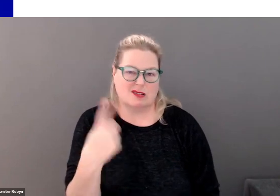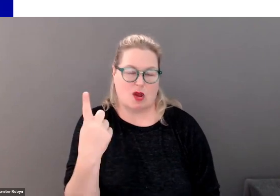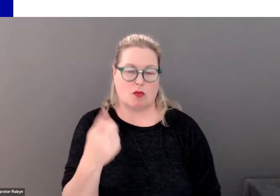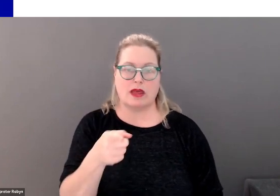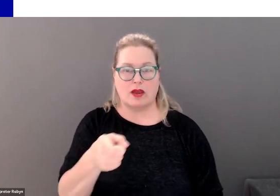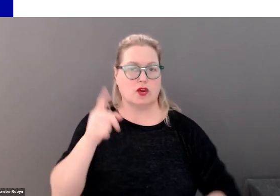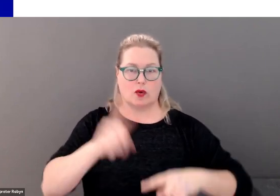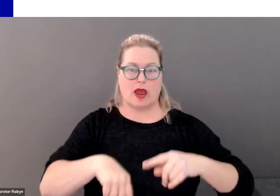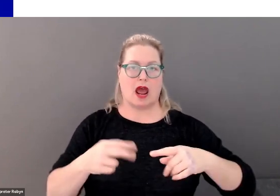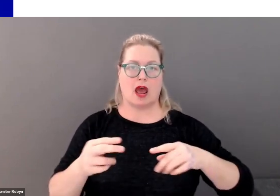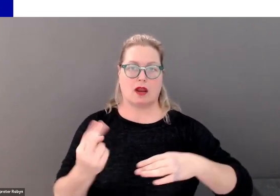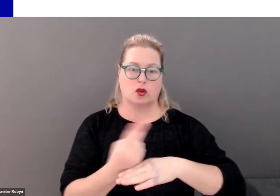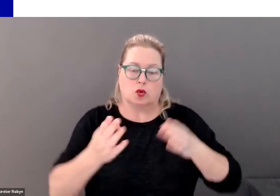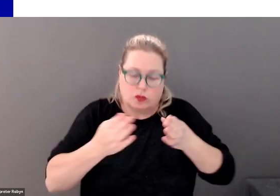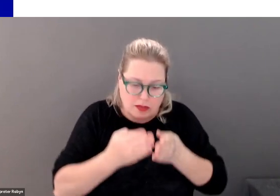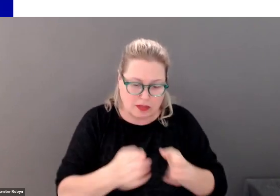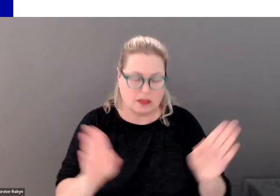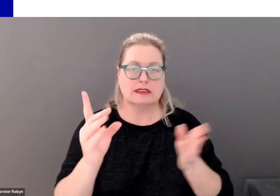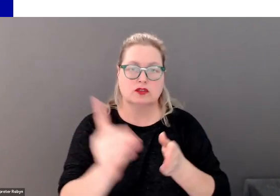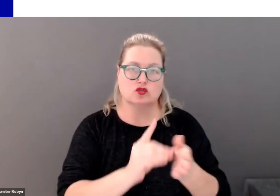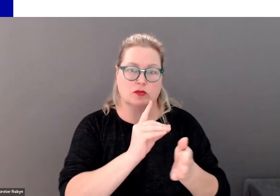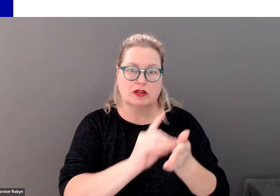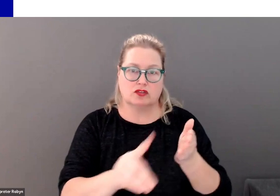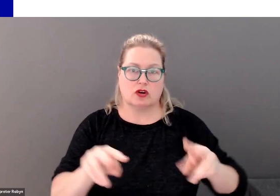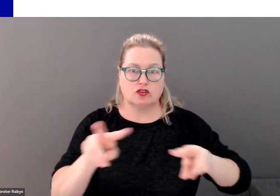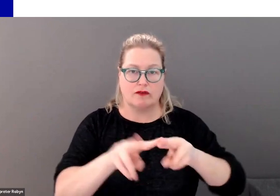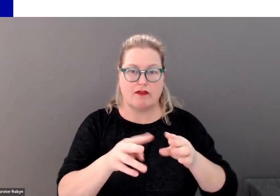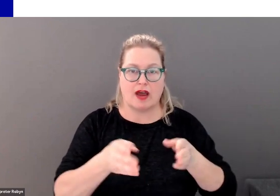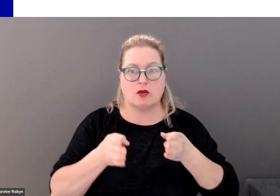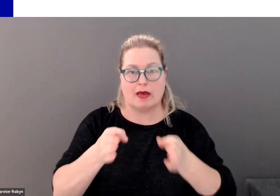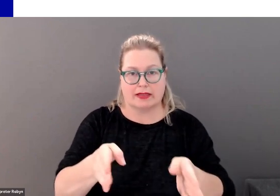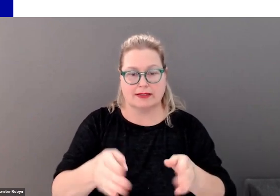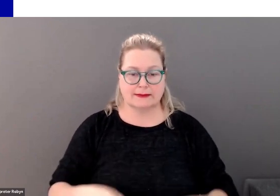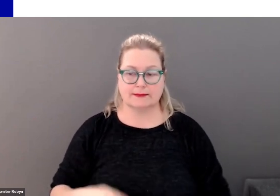method. Next slide, please.